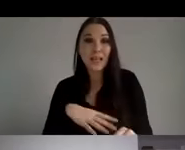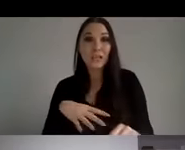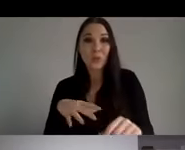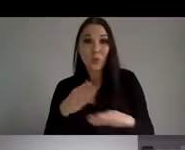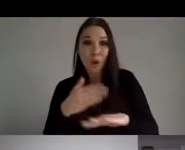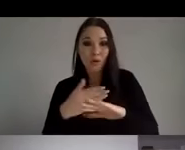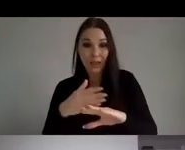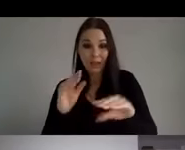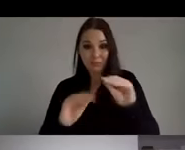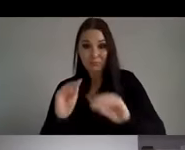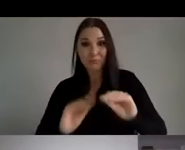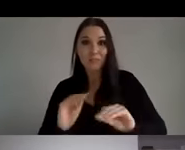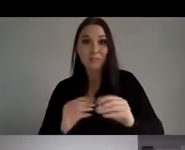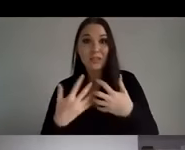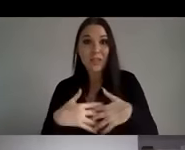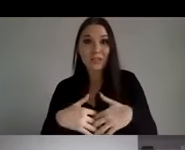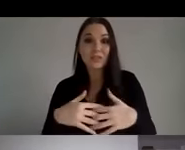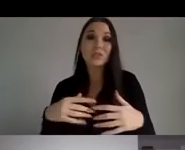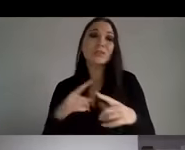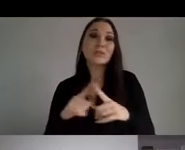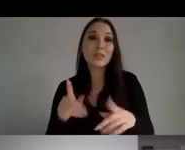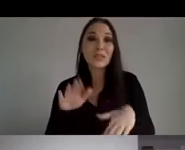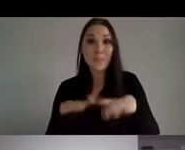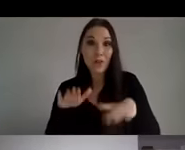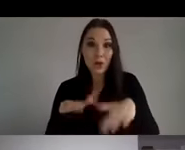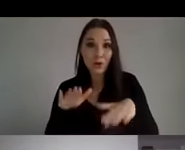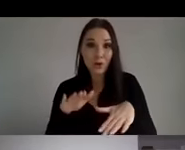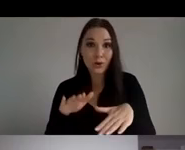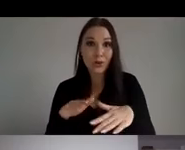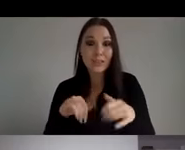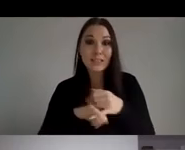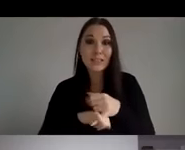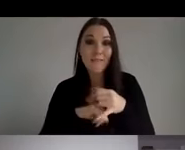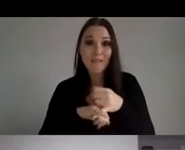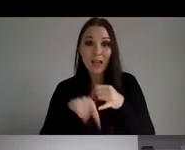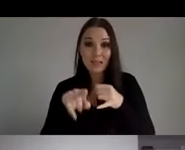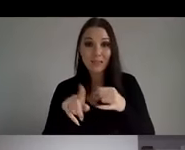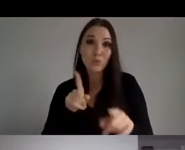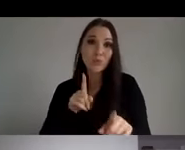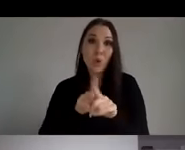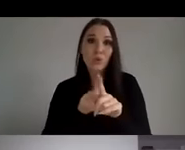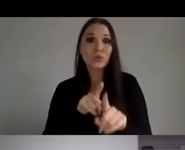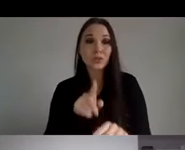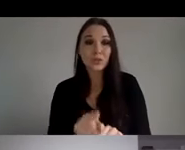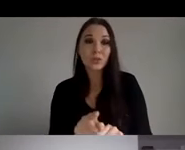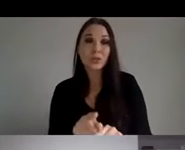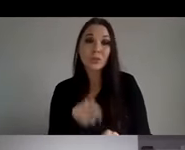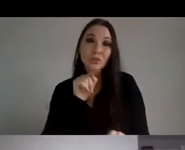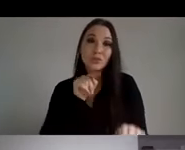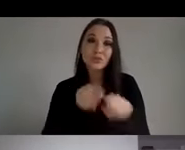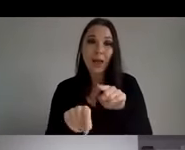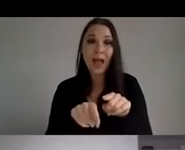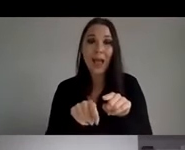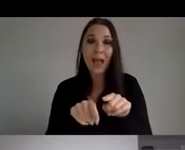data. So similar to Stefan's approach, we again try to